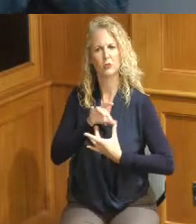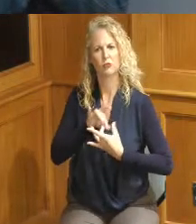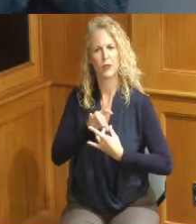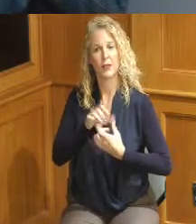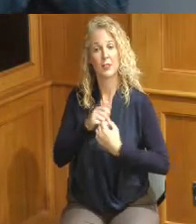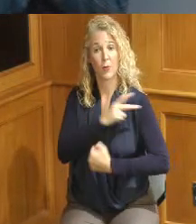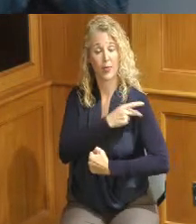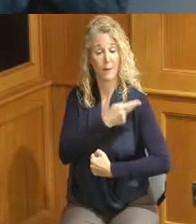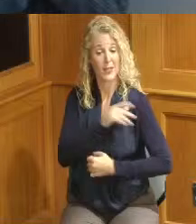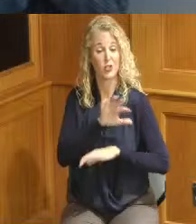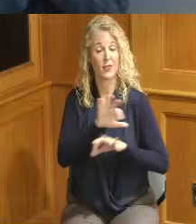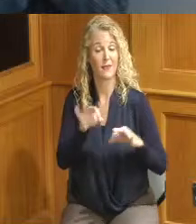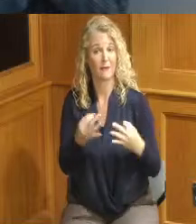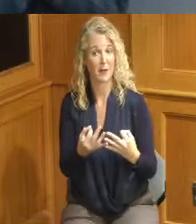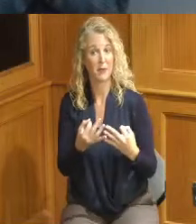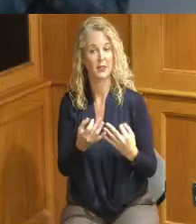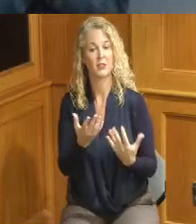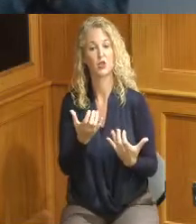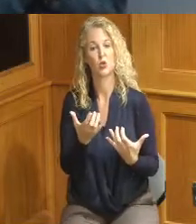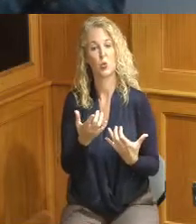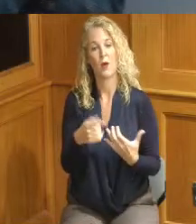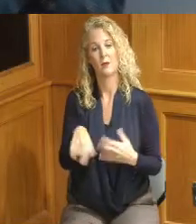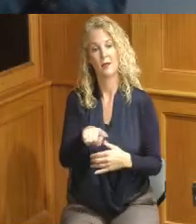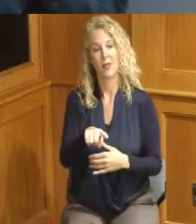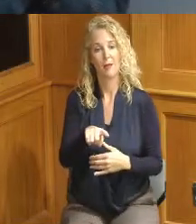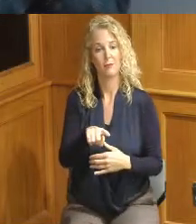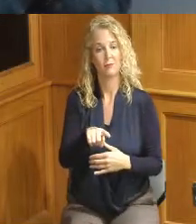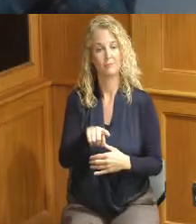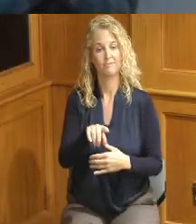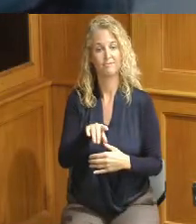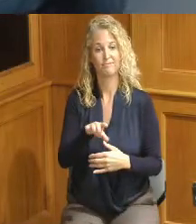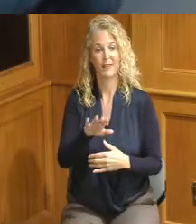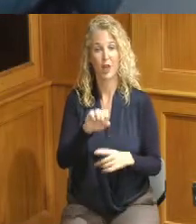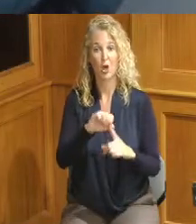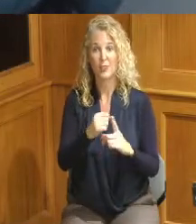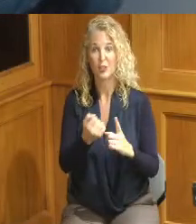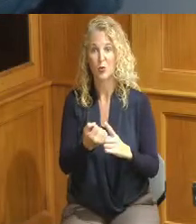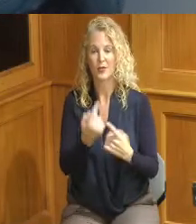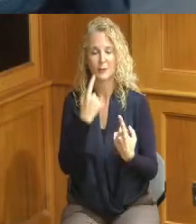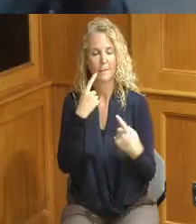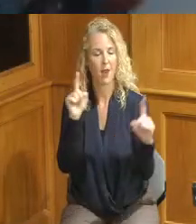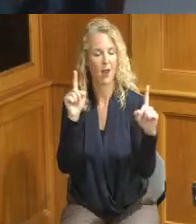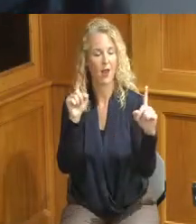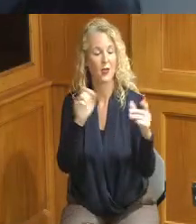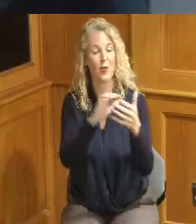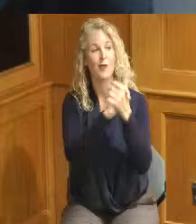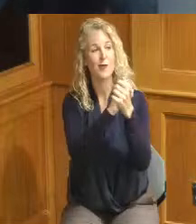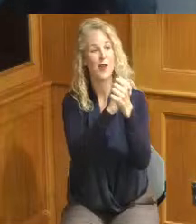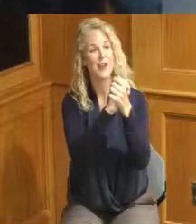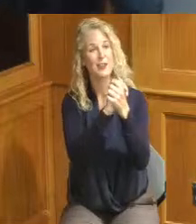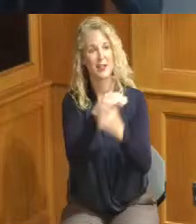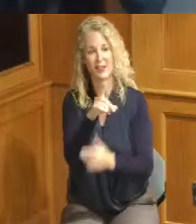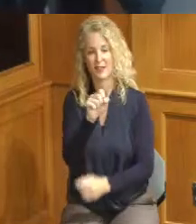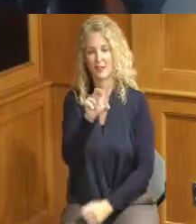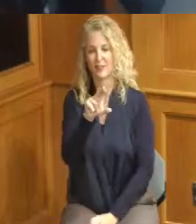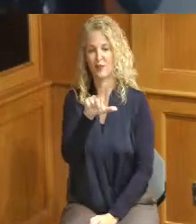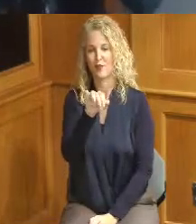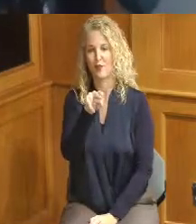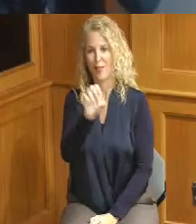to assure they have the best outcome possible. Congratulations, Darlene.